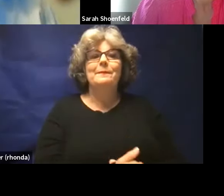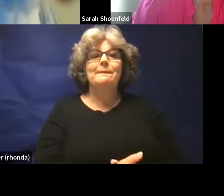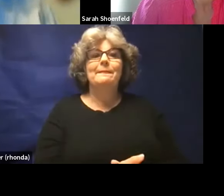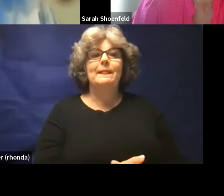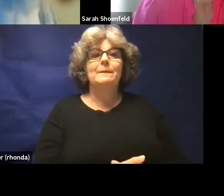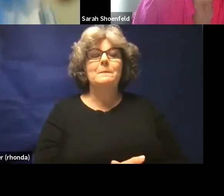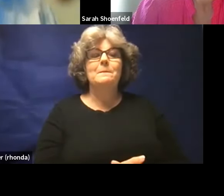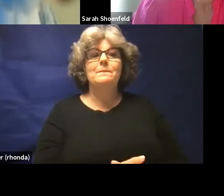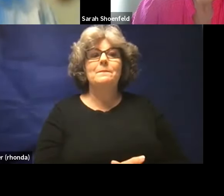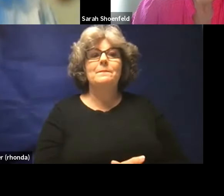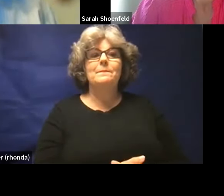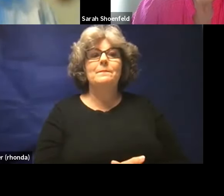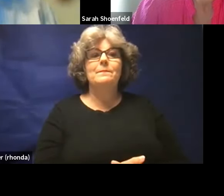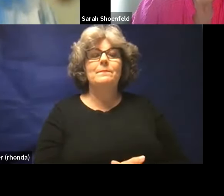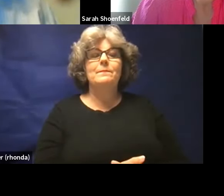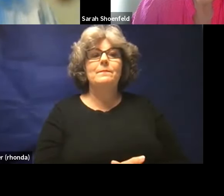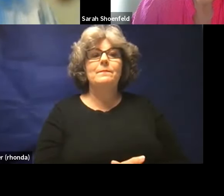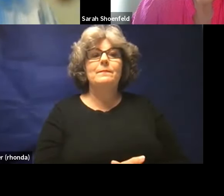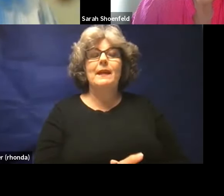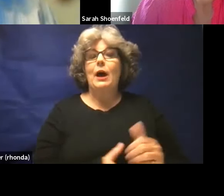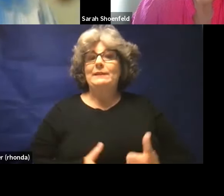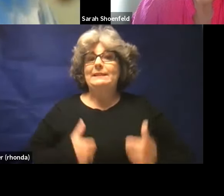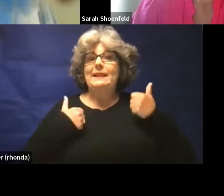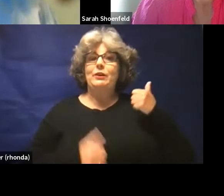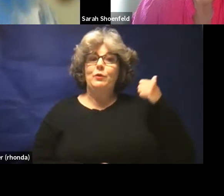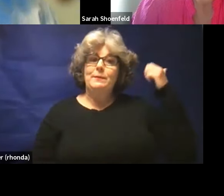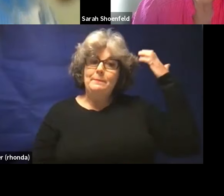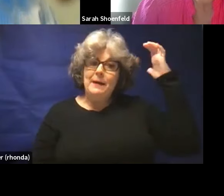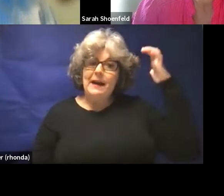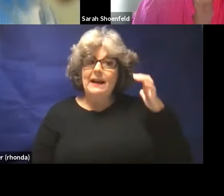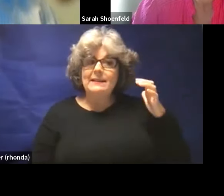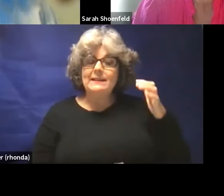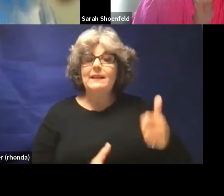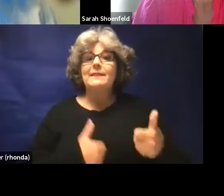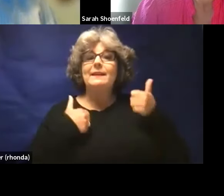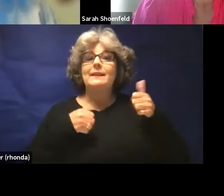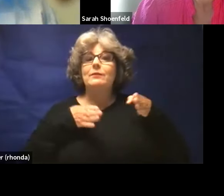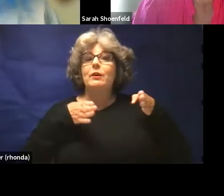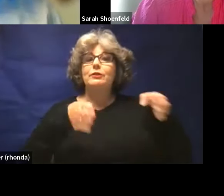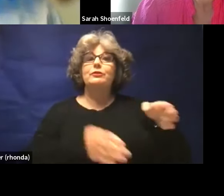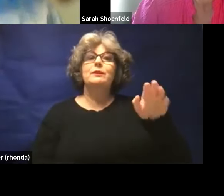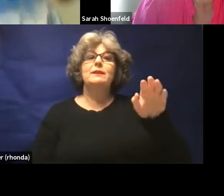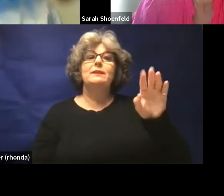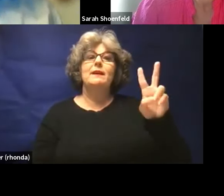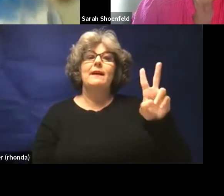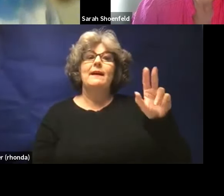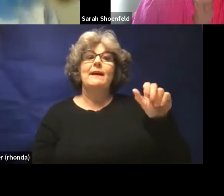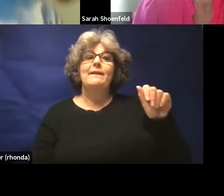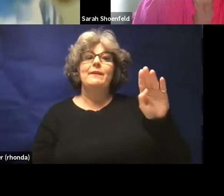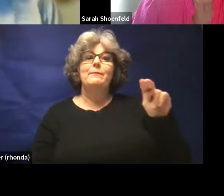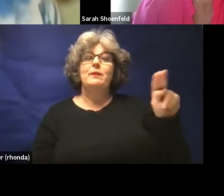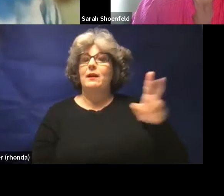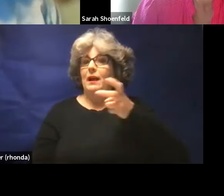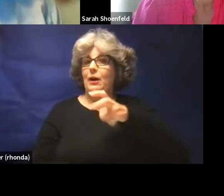said, I was staying with my cousin Shannon and her family lived in Van Buren Street then. And I went back to